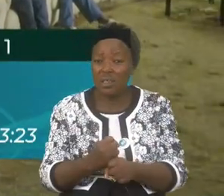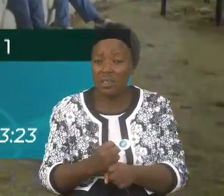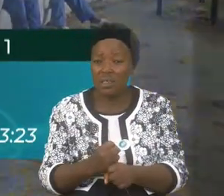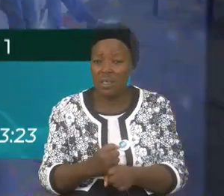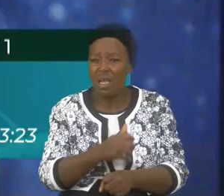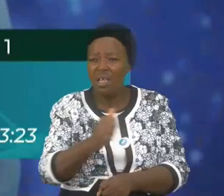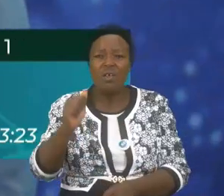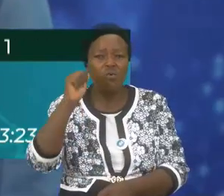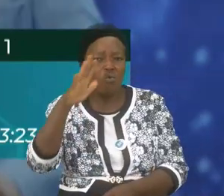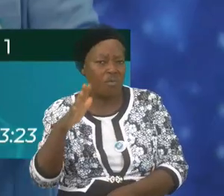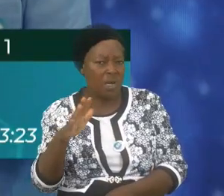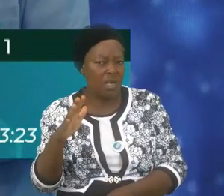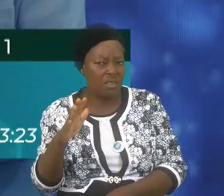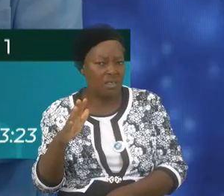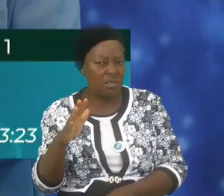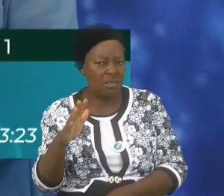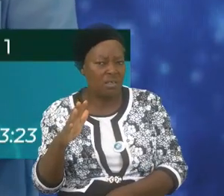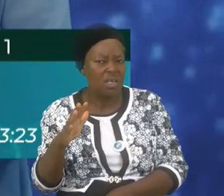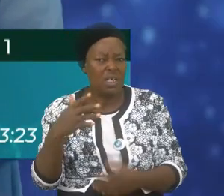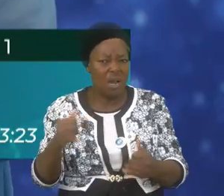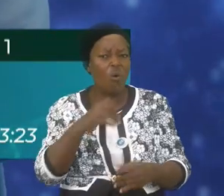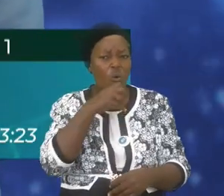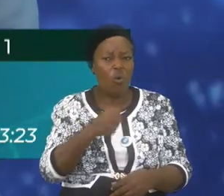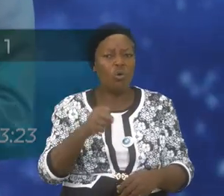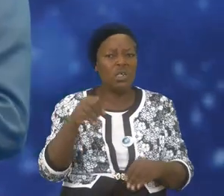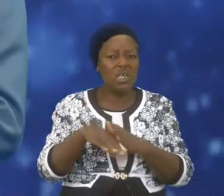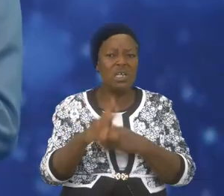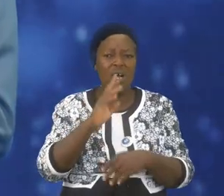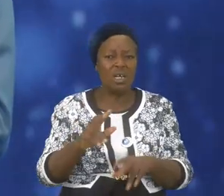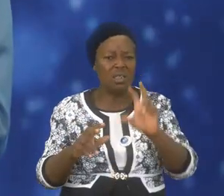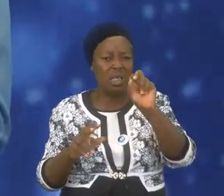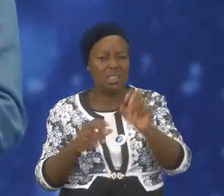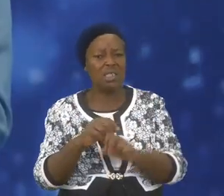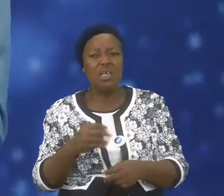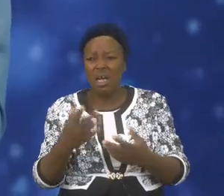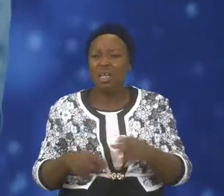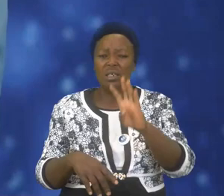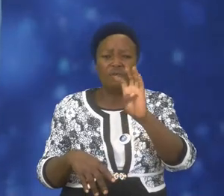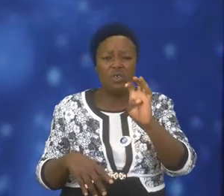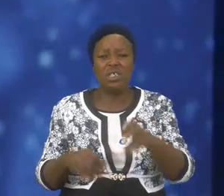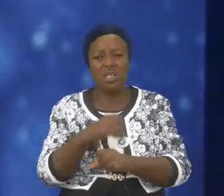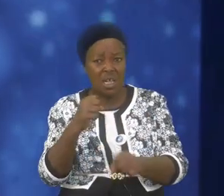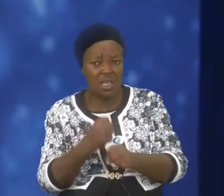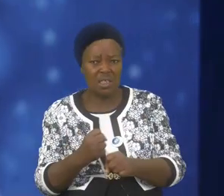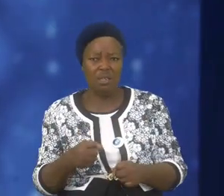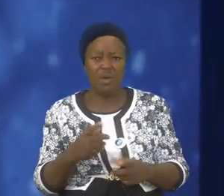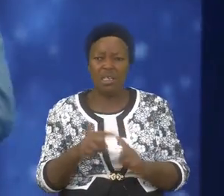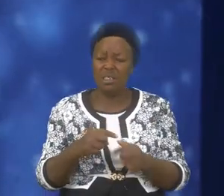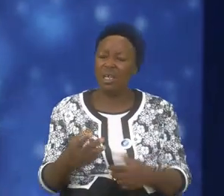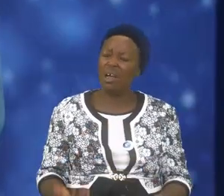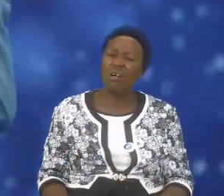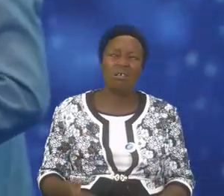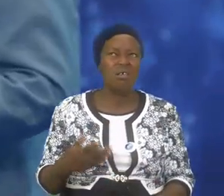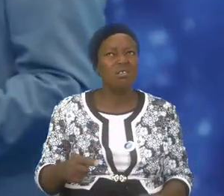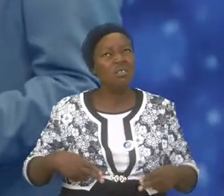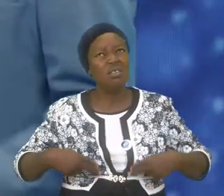perhaps in her 40s, and she was saying, the health I used to have, the soundness I used to have, and